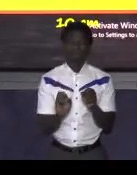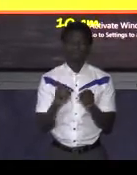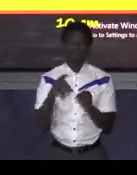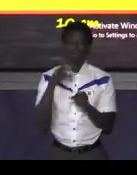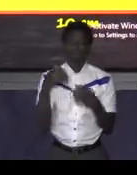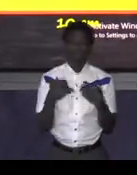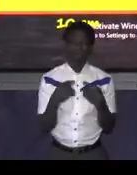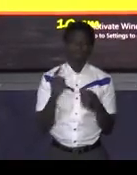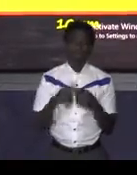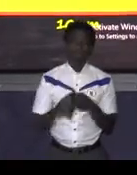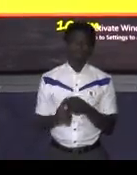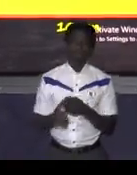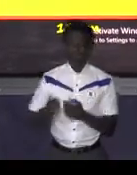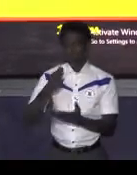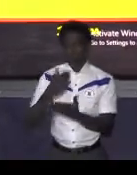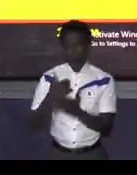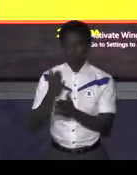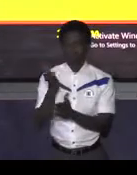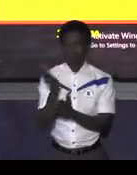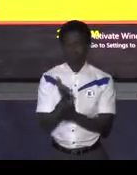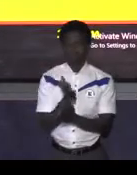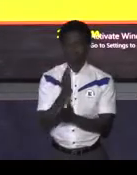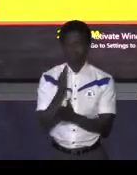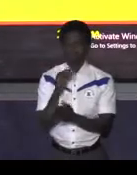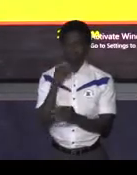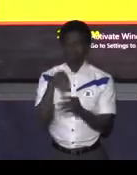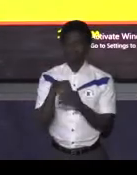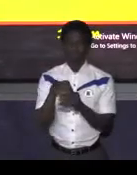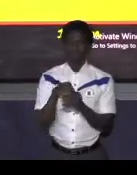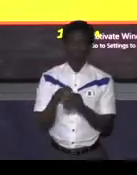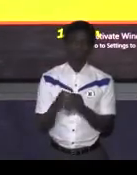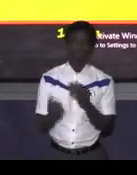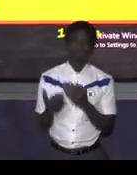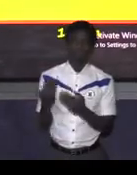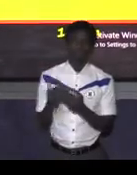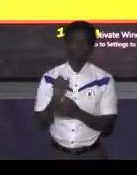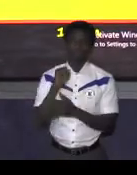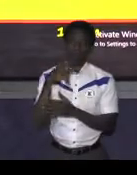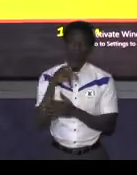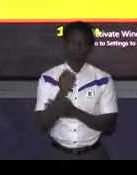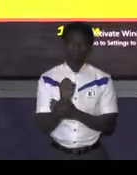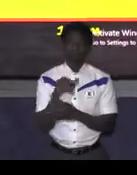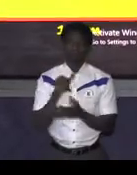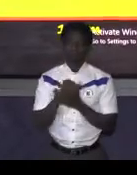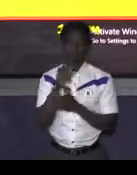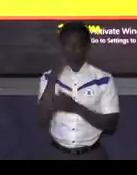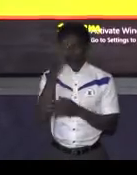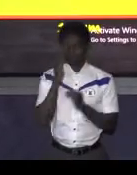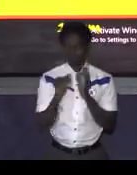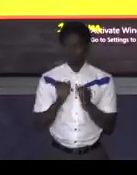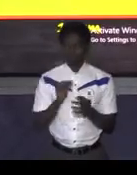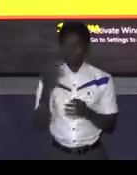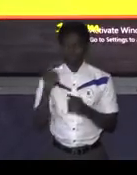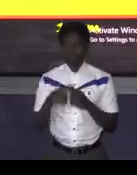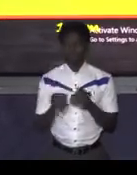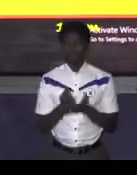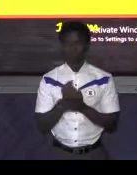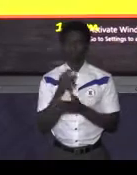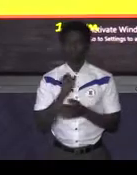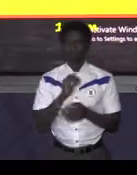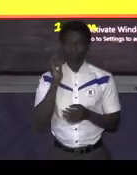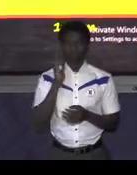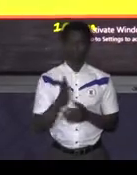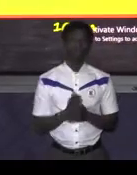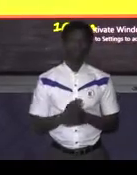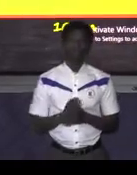you have to partition it into simple shapes that you are familiar with. Okay, so if I were to help you, I would partition this along